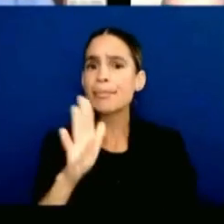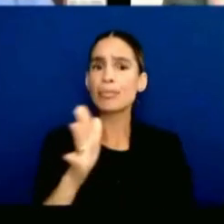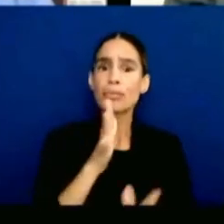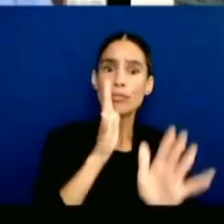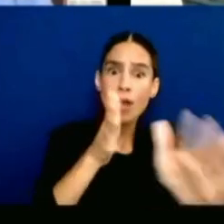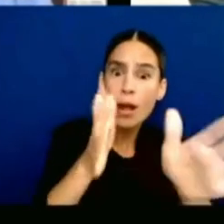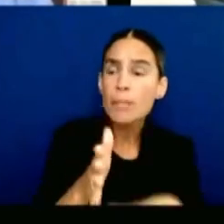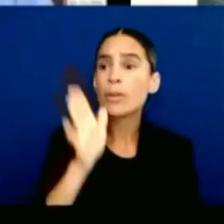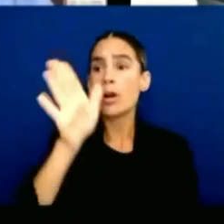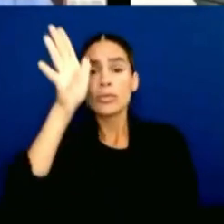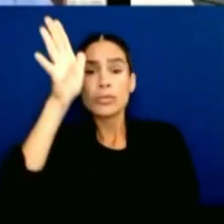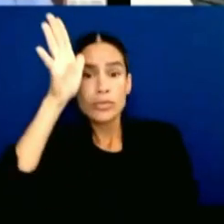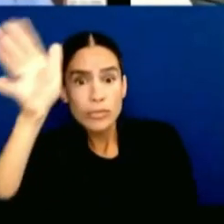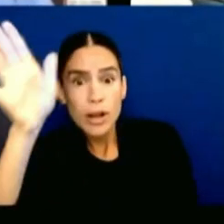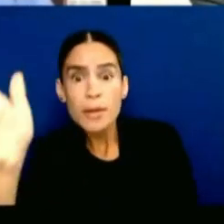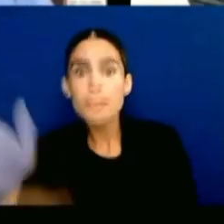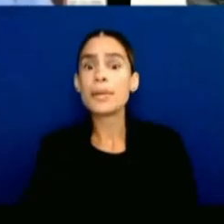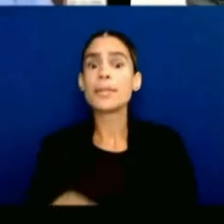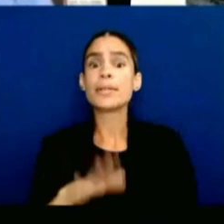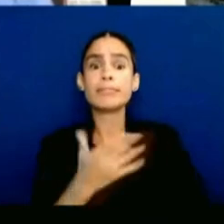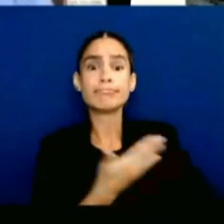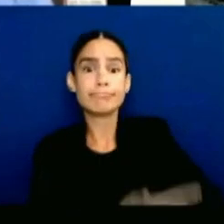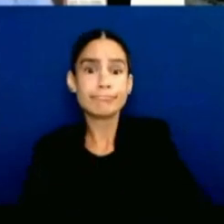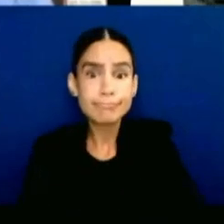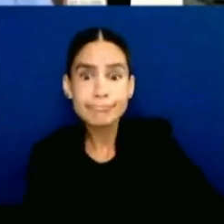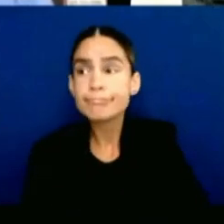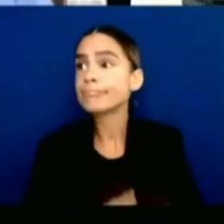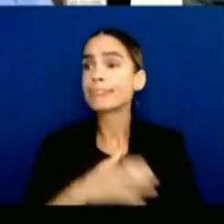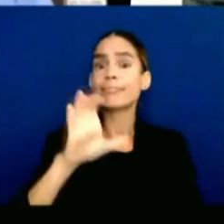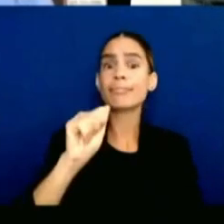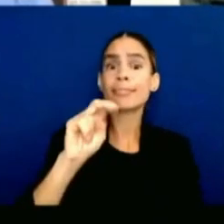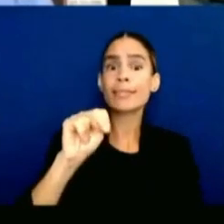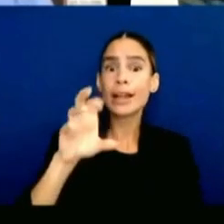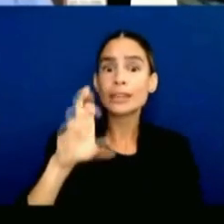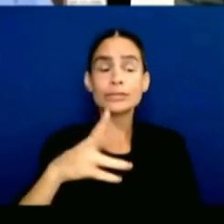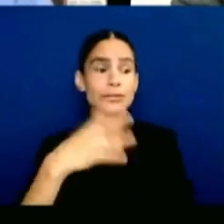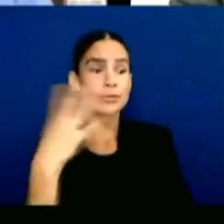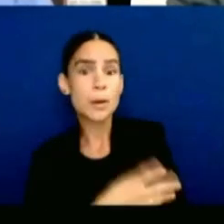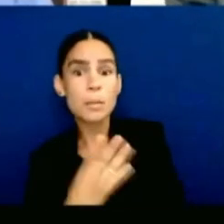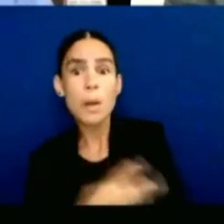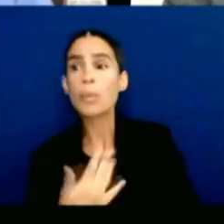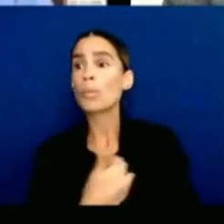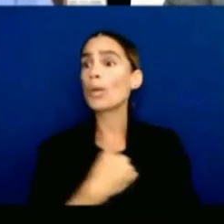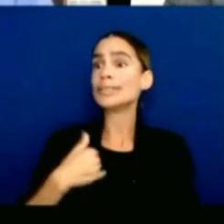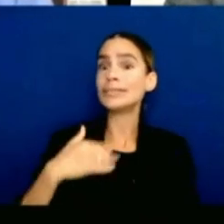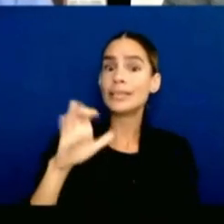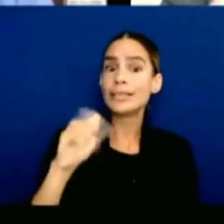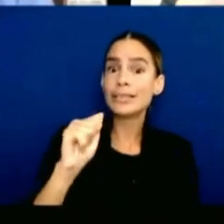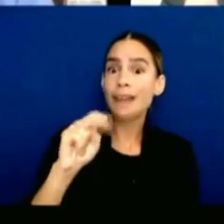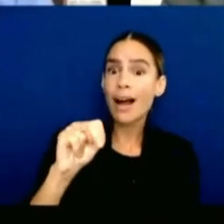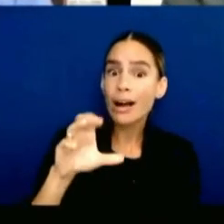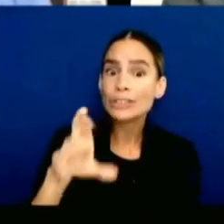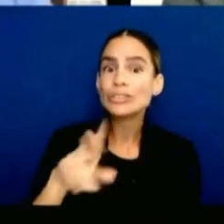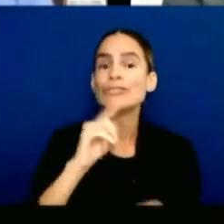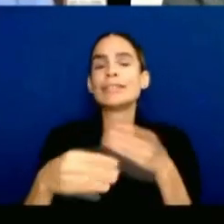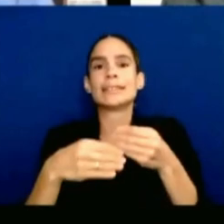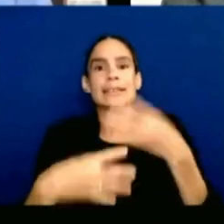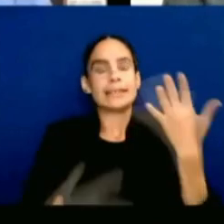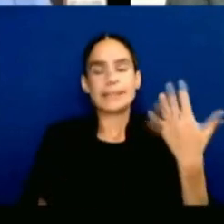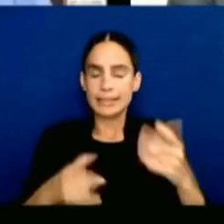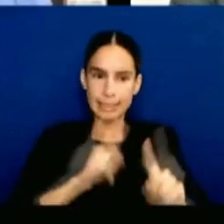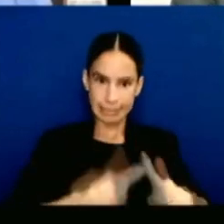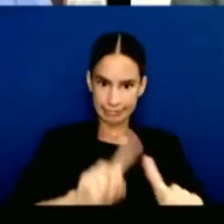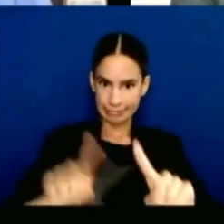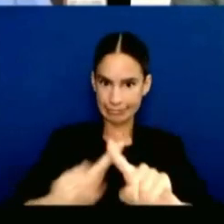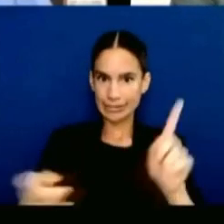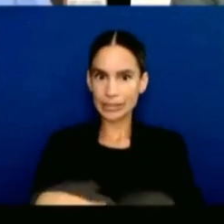infected. So although you think you're isolated in a vacuum, you're not. You're part of the propagation of the pandemic. So it's